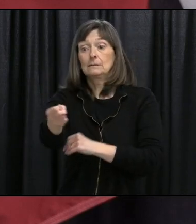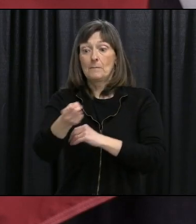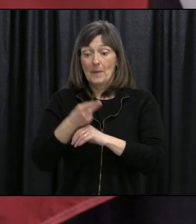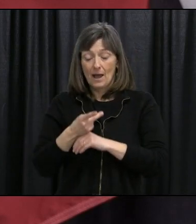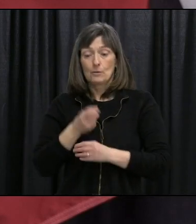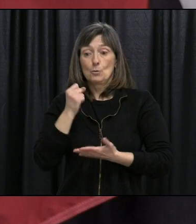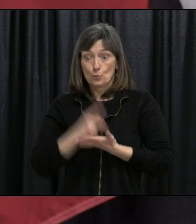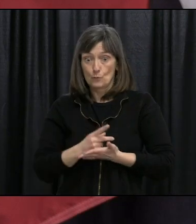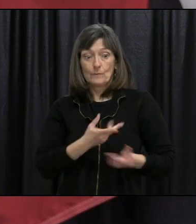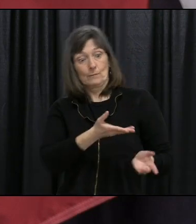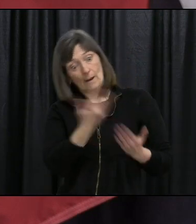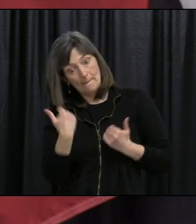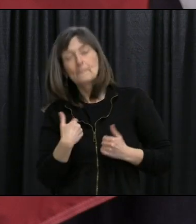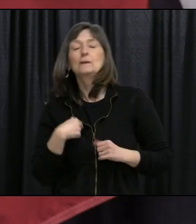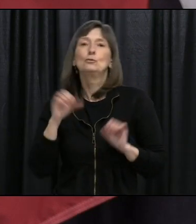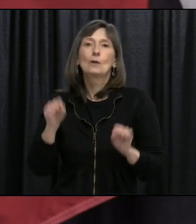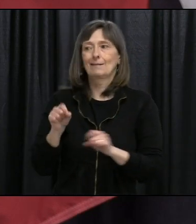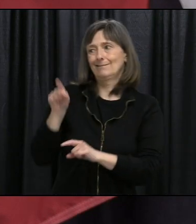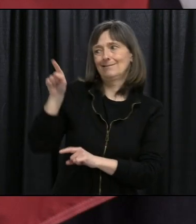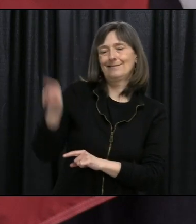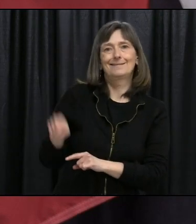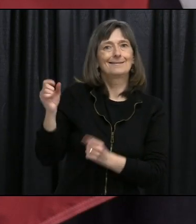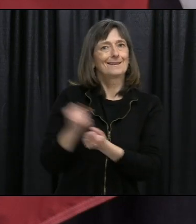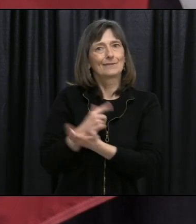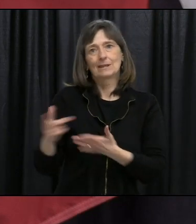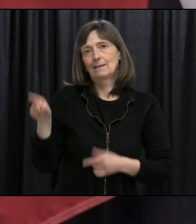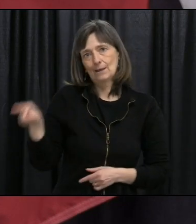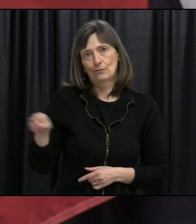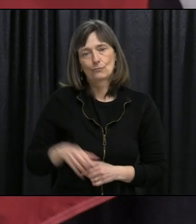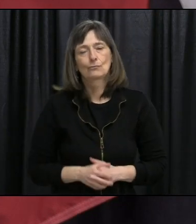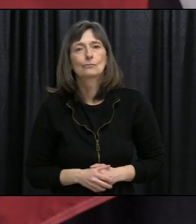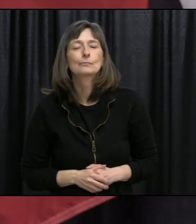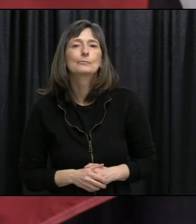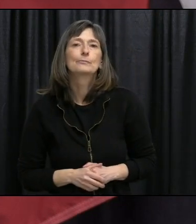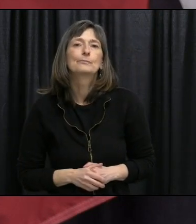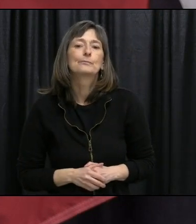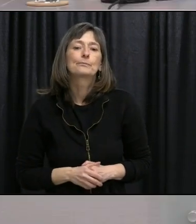a large volume of requests that are coming in.